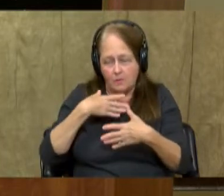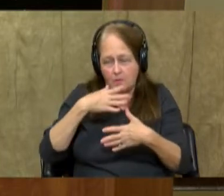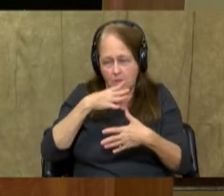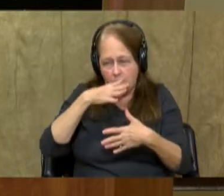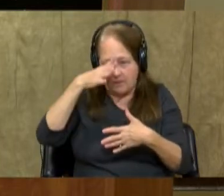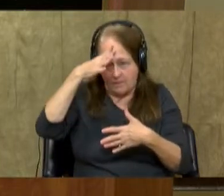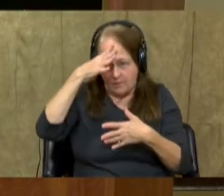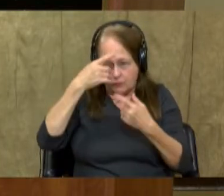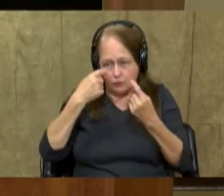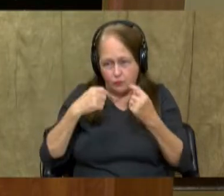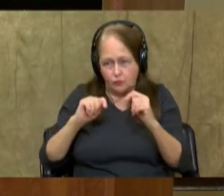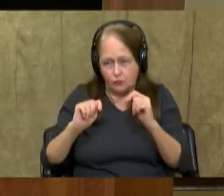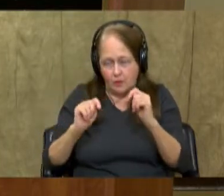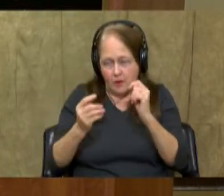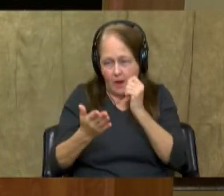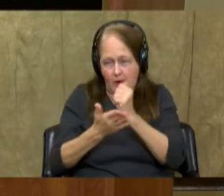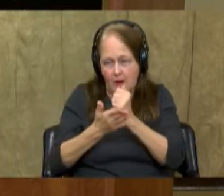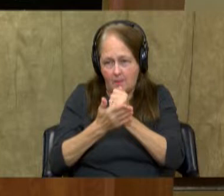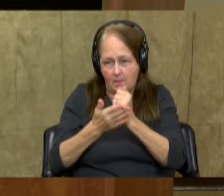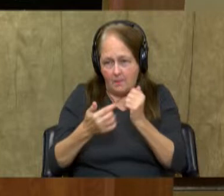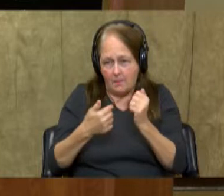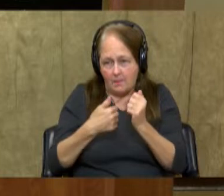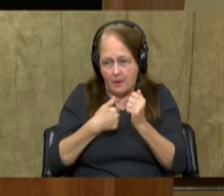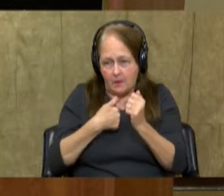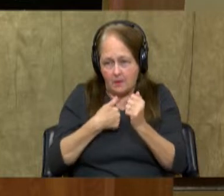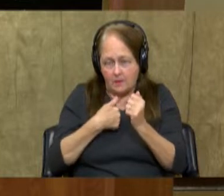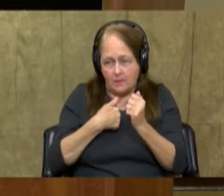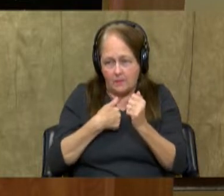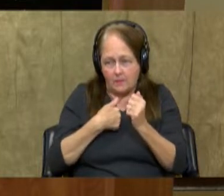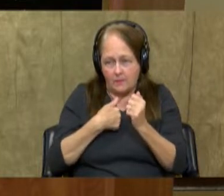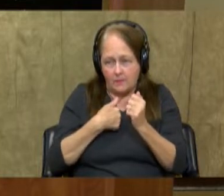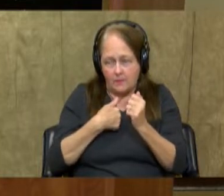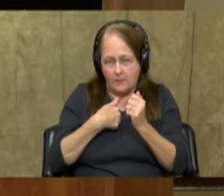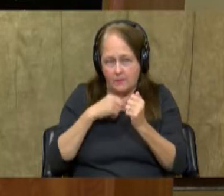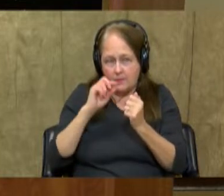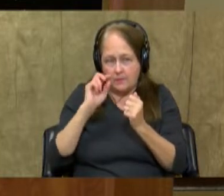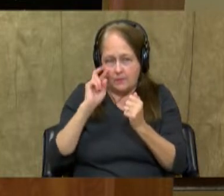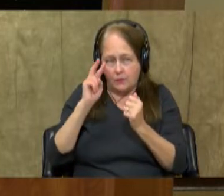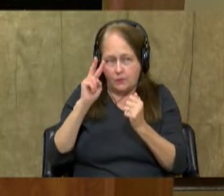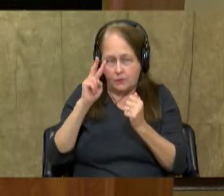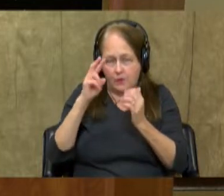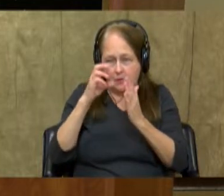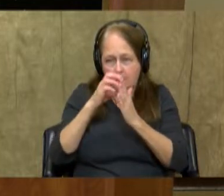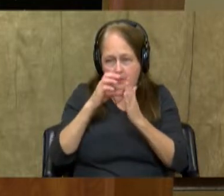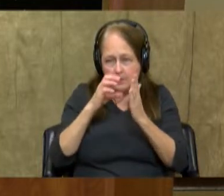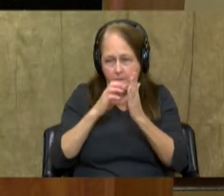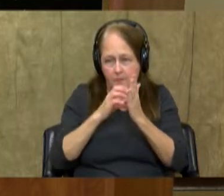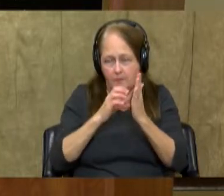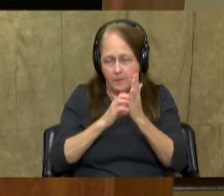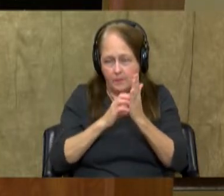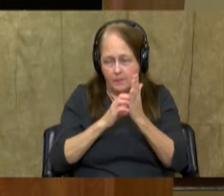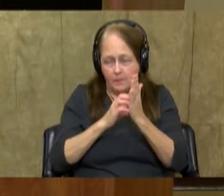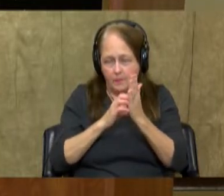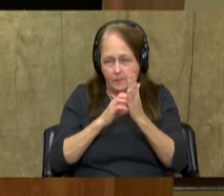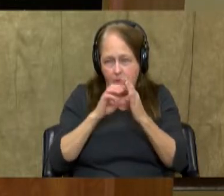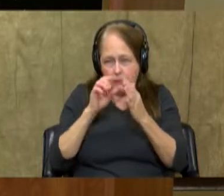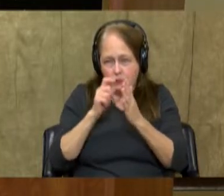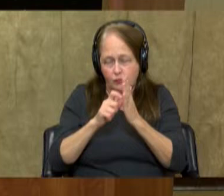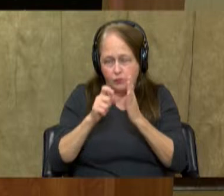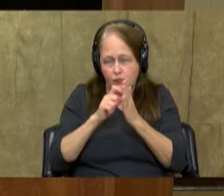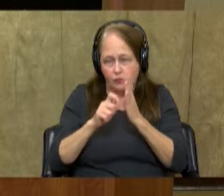mother trying to help me. Now, we've only read 2 paragraphs of this particular excerpt from his